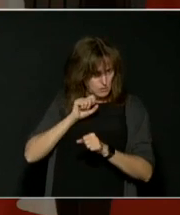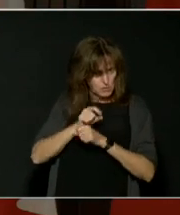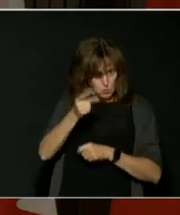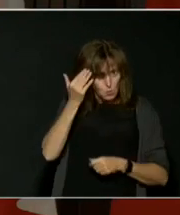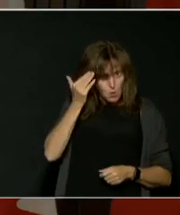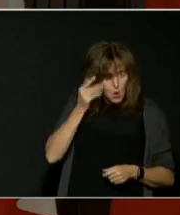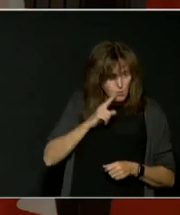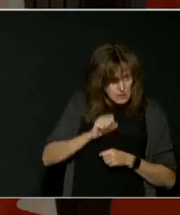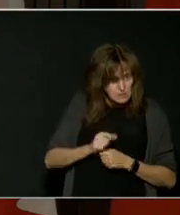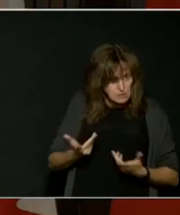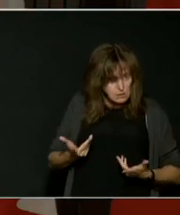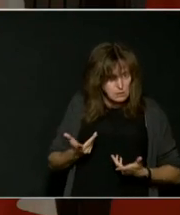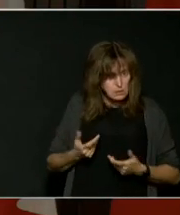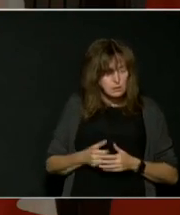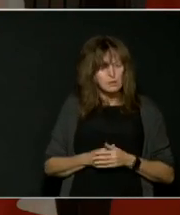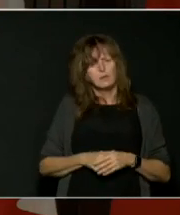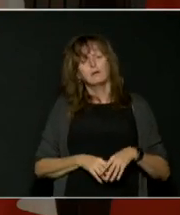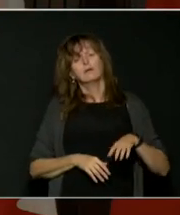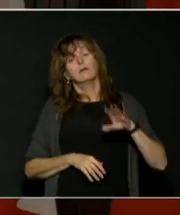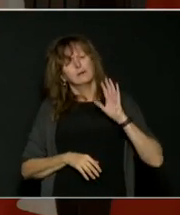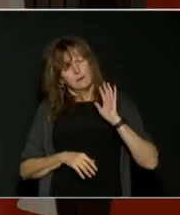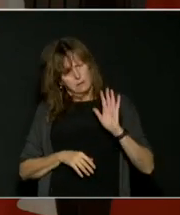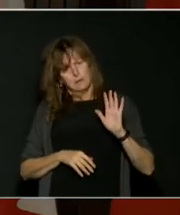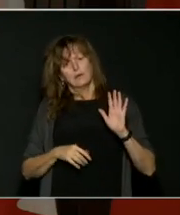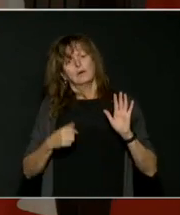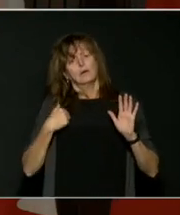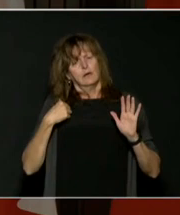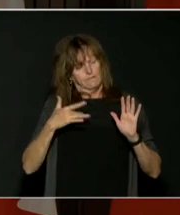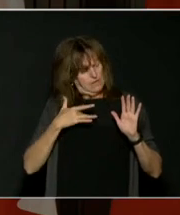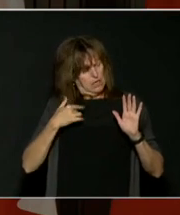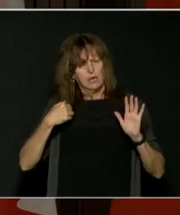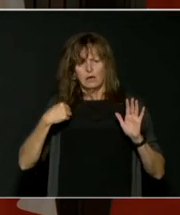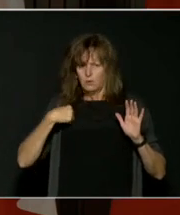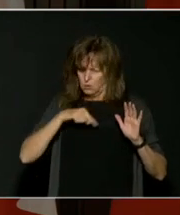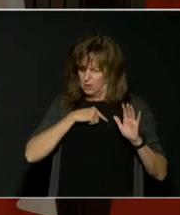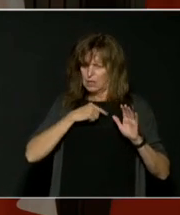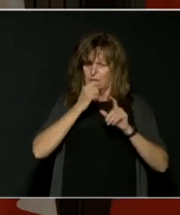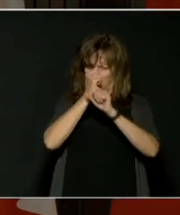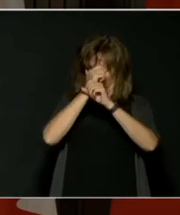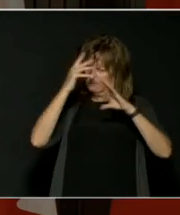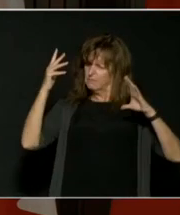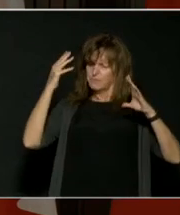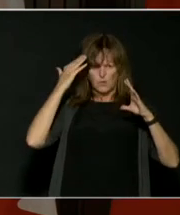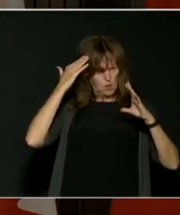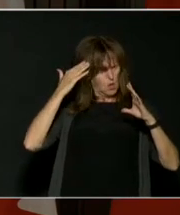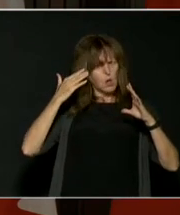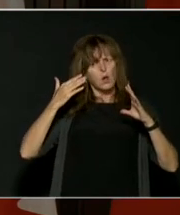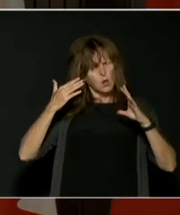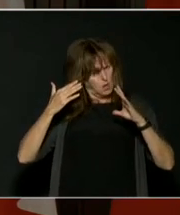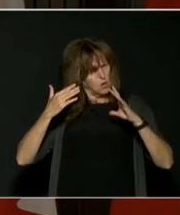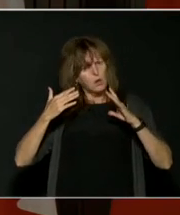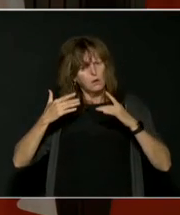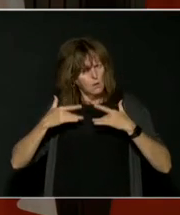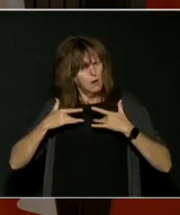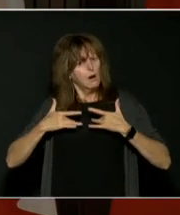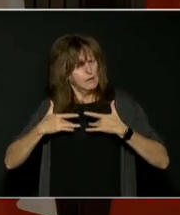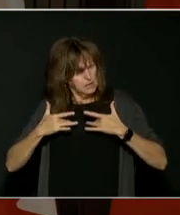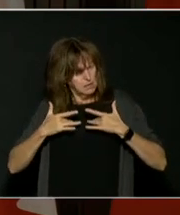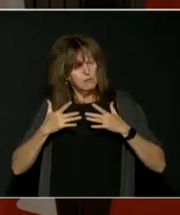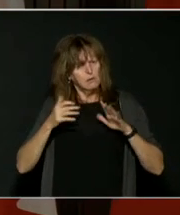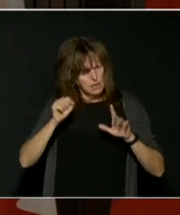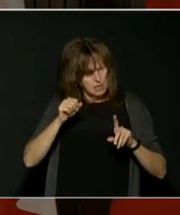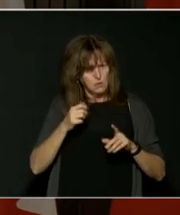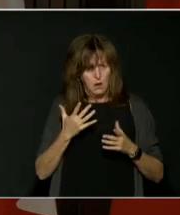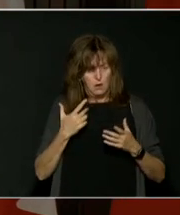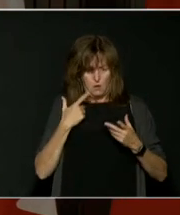think we have a pretty good view of what's going on, keeping in mind that the data we see, the test results we